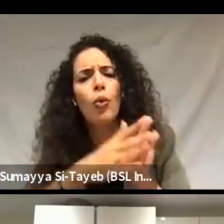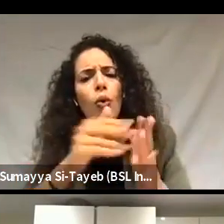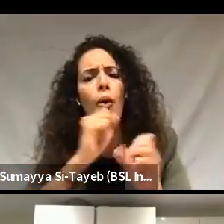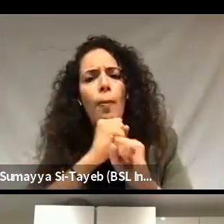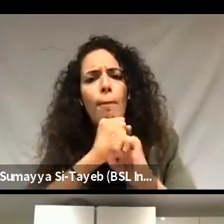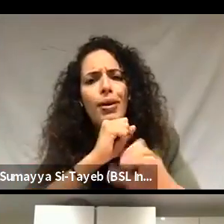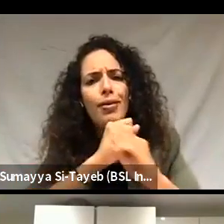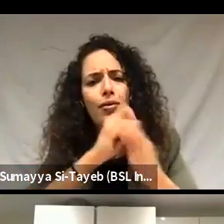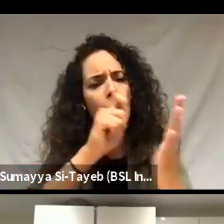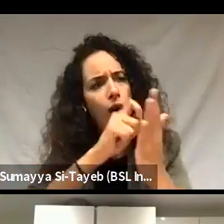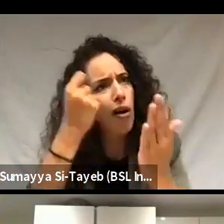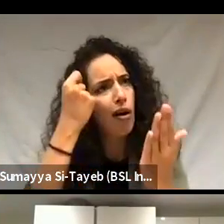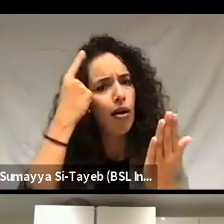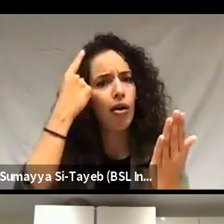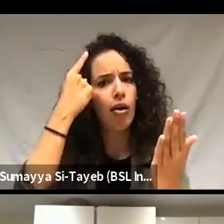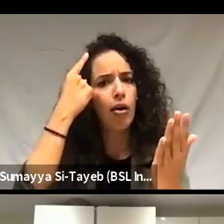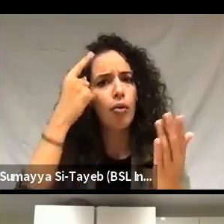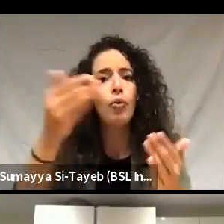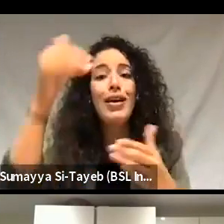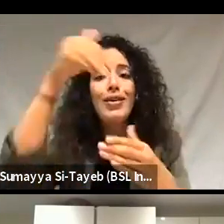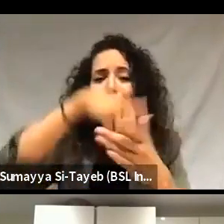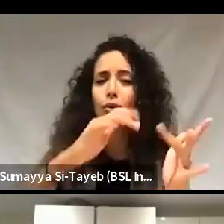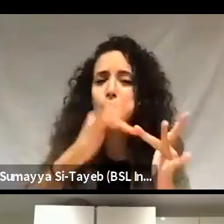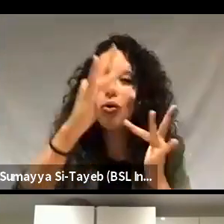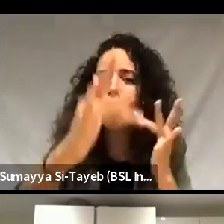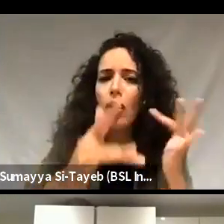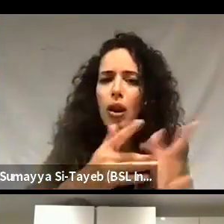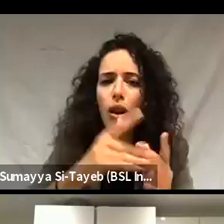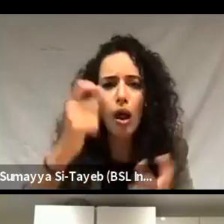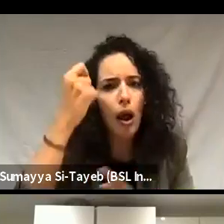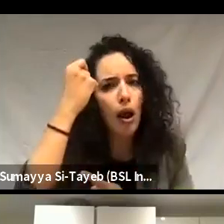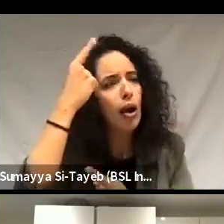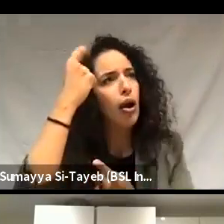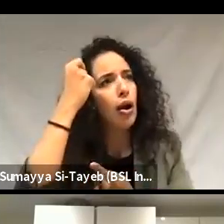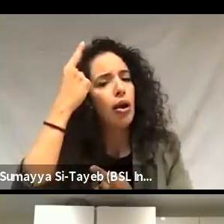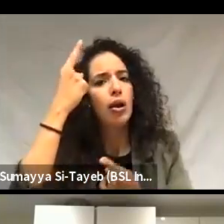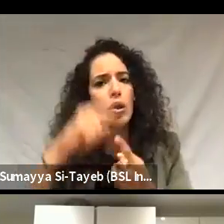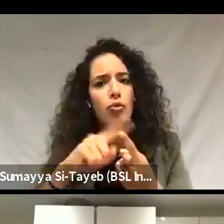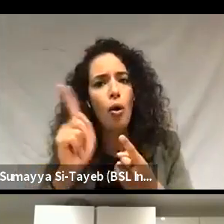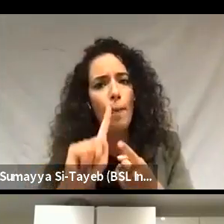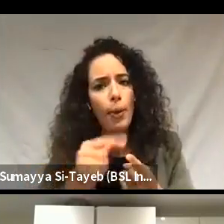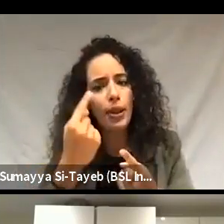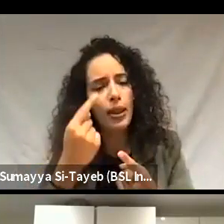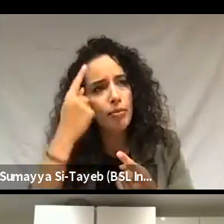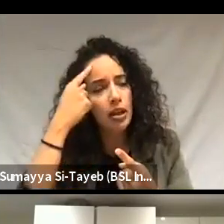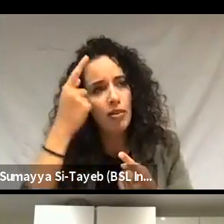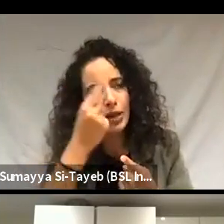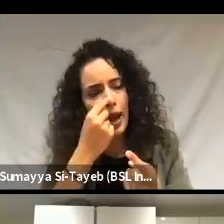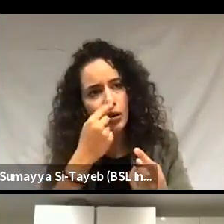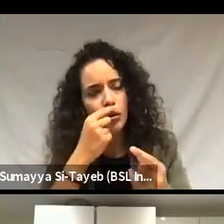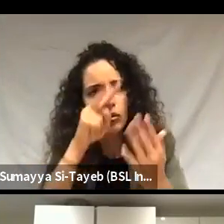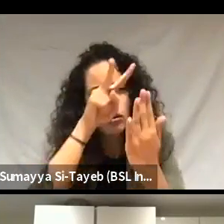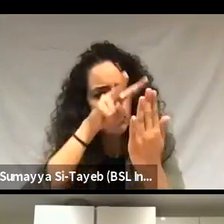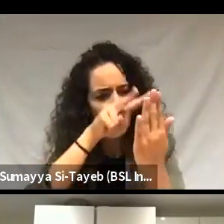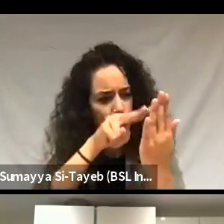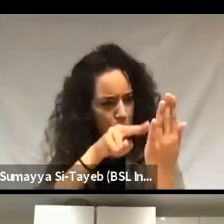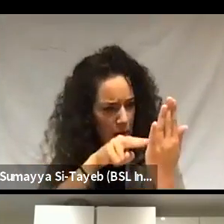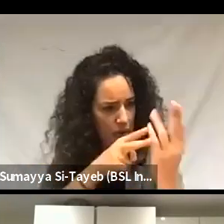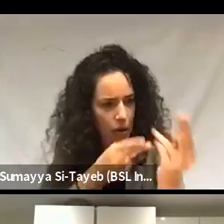literacy, including online literacy, so that people can then exercise judgment in terms of what they're seeing in front